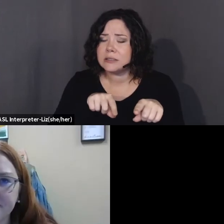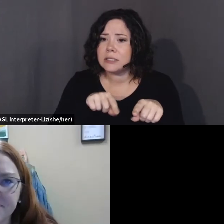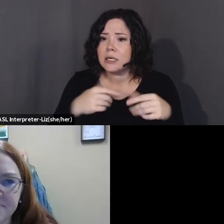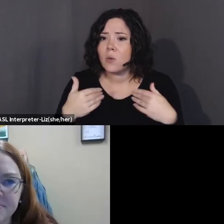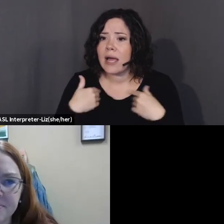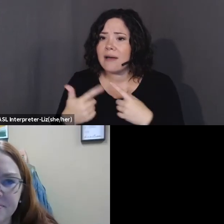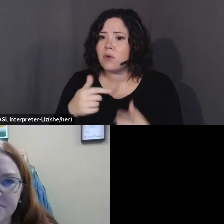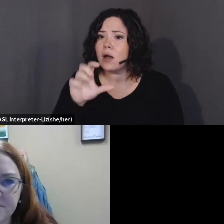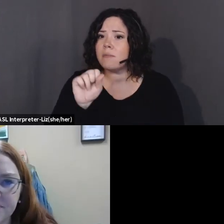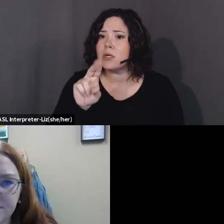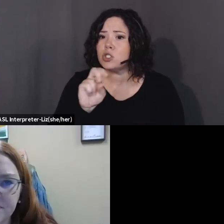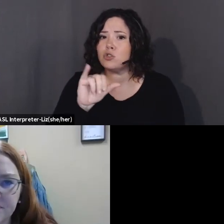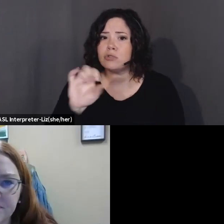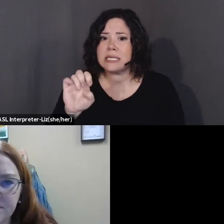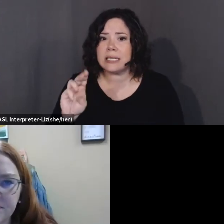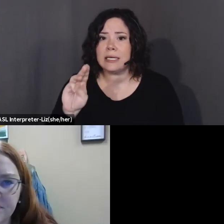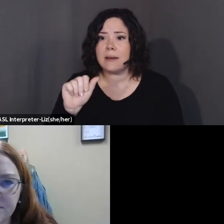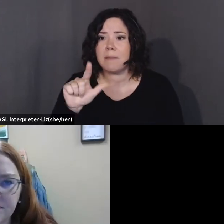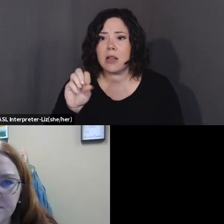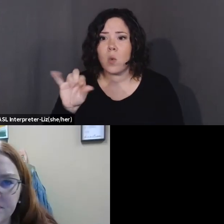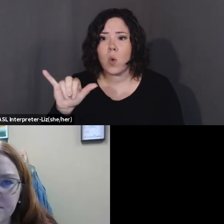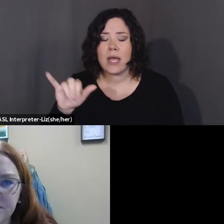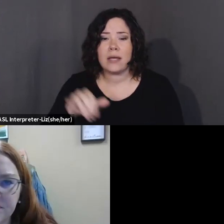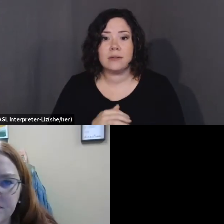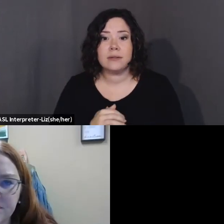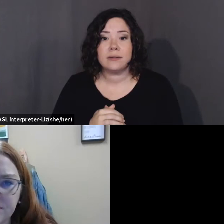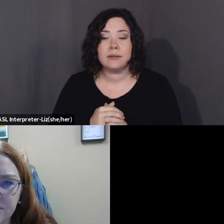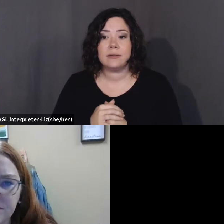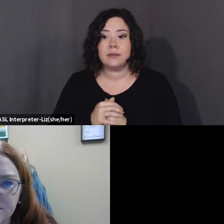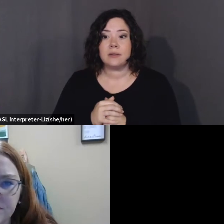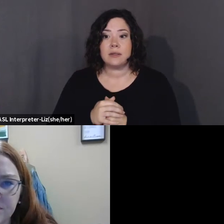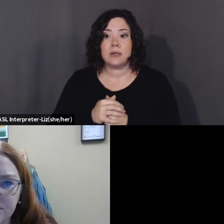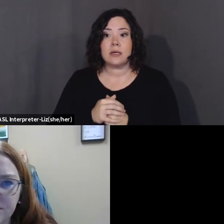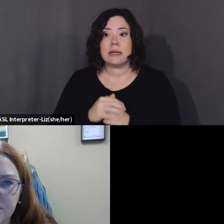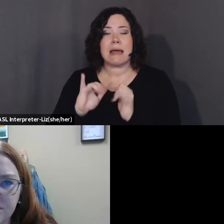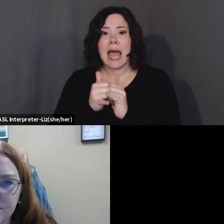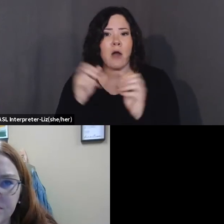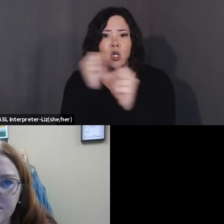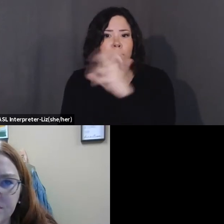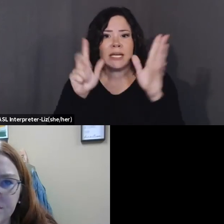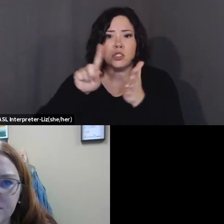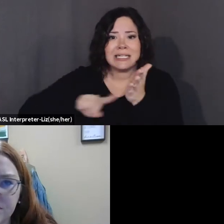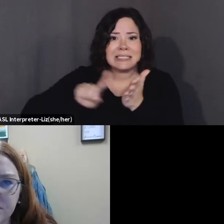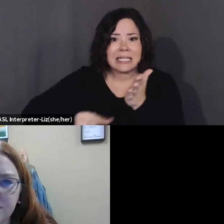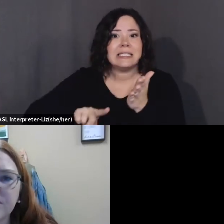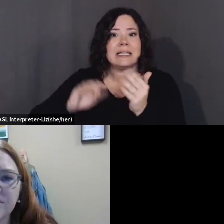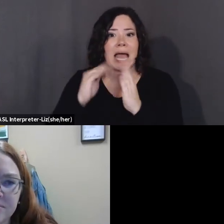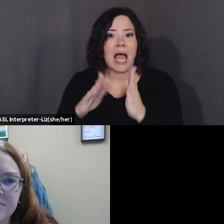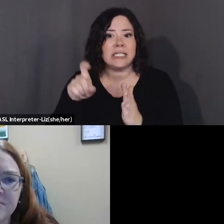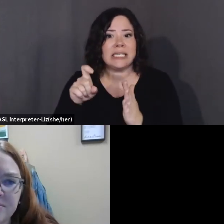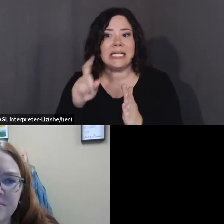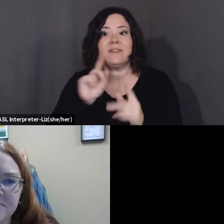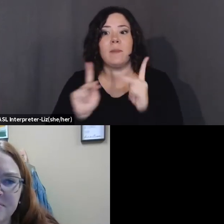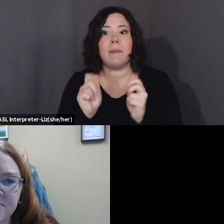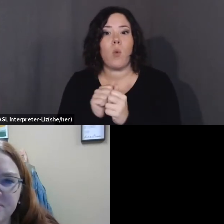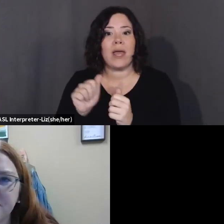from Susie Malloy. How do you picture assessing the housing needs of people with environmental sensitivities? And I